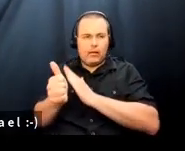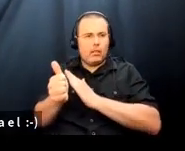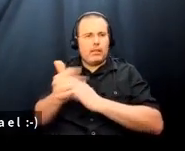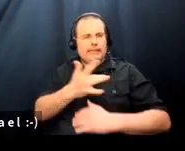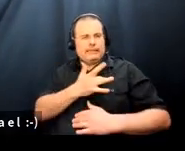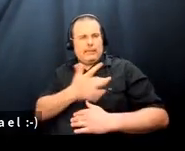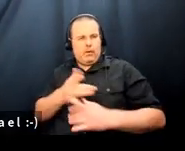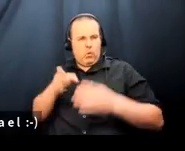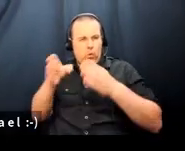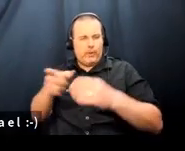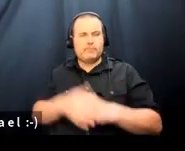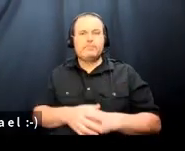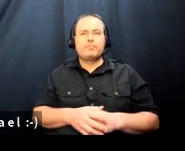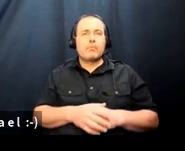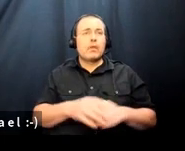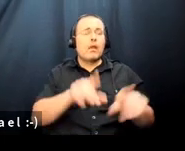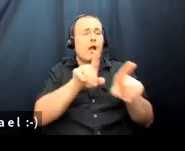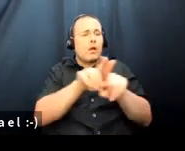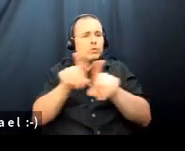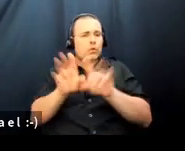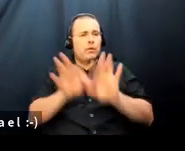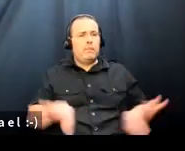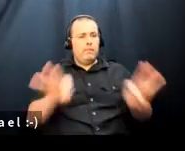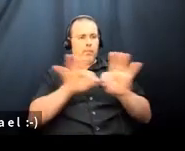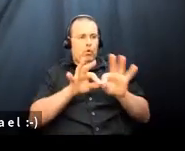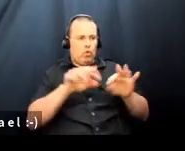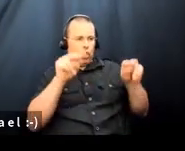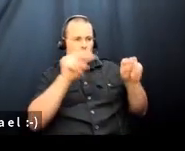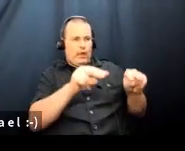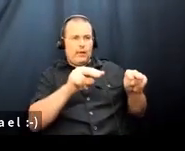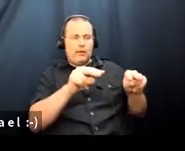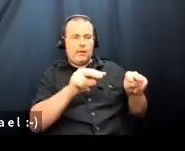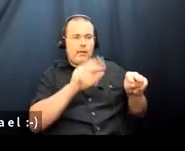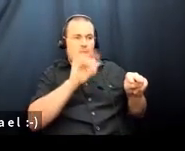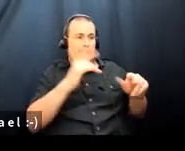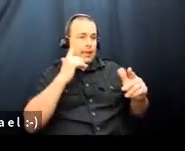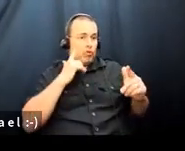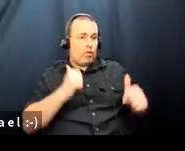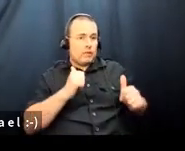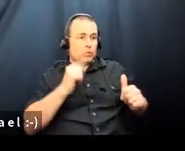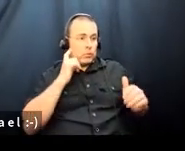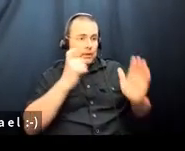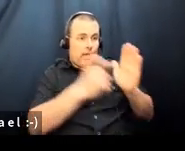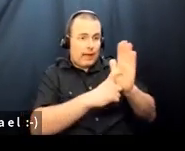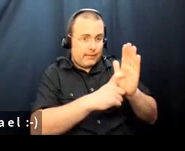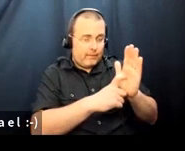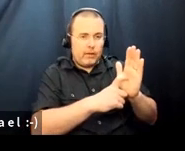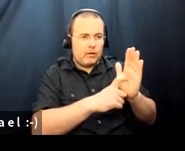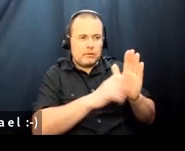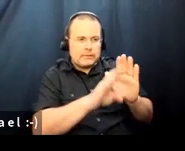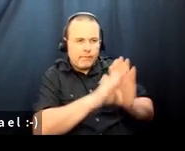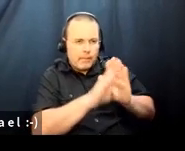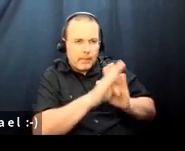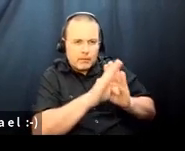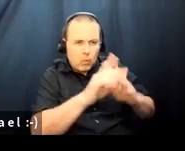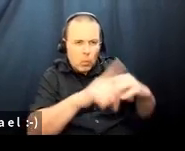We also want to look at developmentally, when was the hearing loss identified? And right now I'm